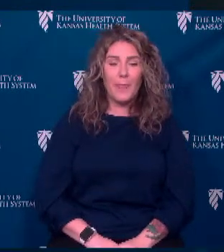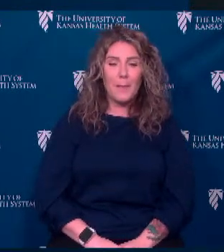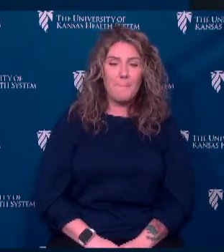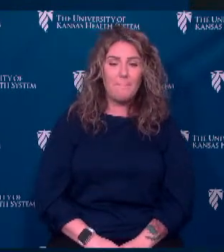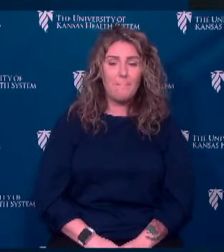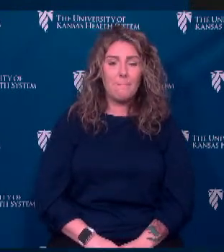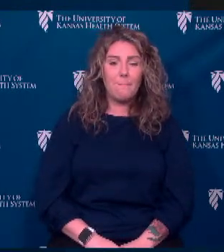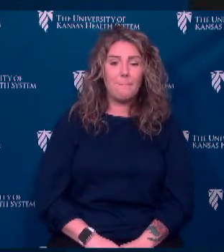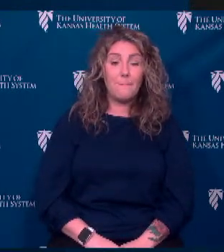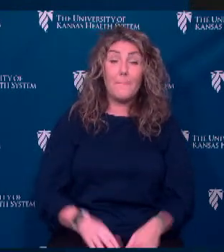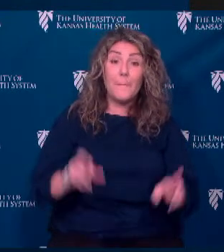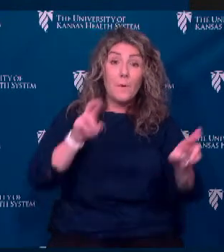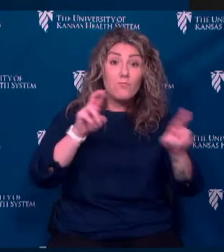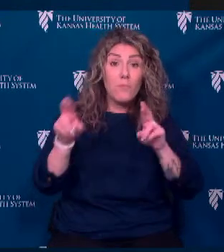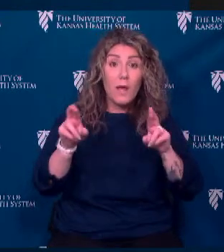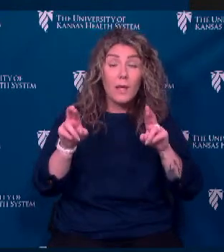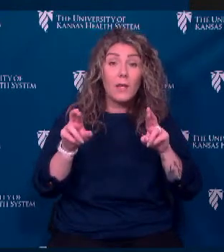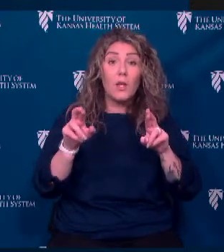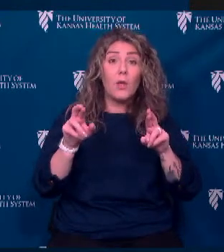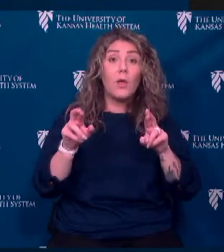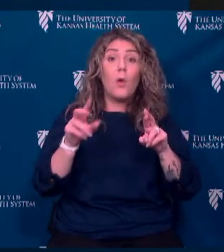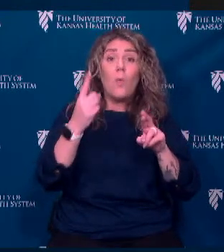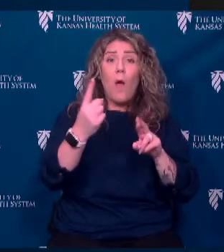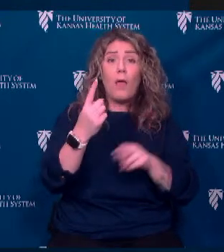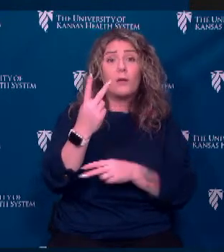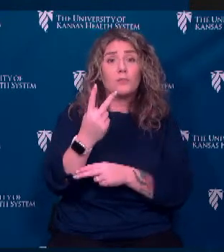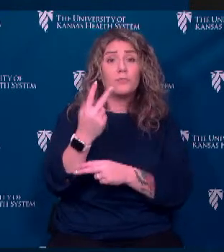All right, everybody ready? Yep. 1, 2, 3.